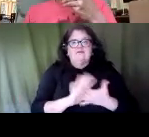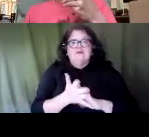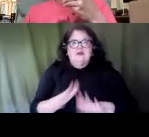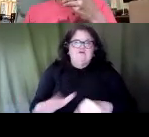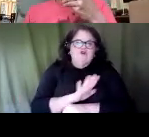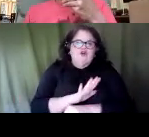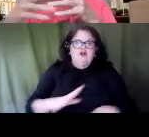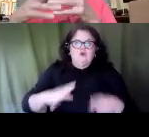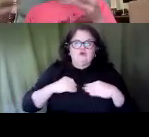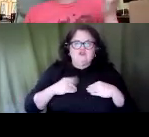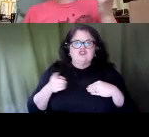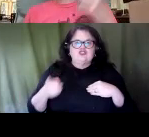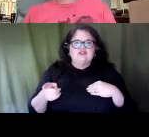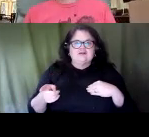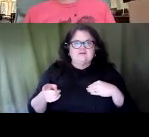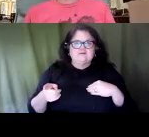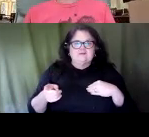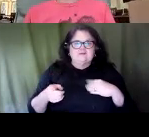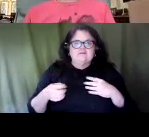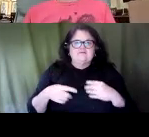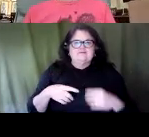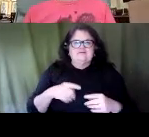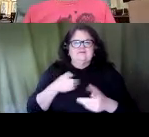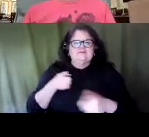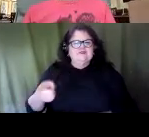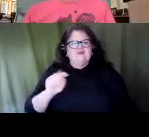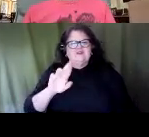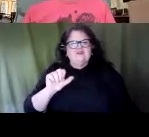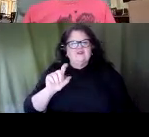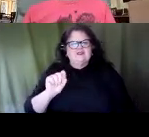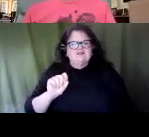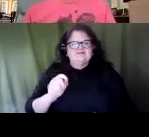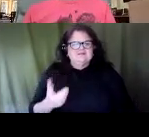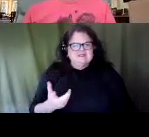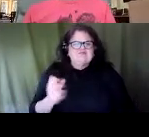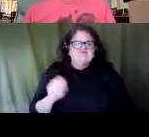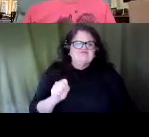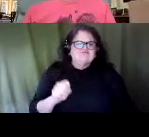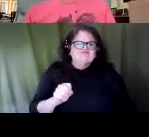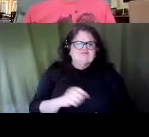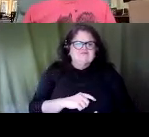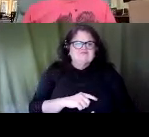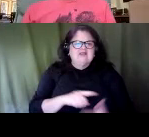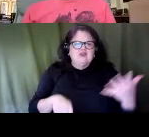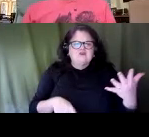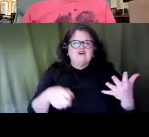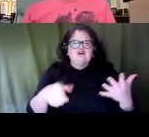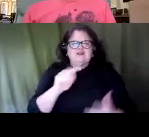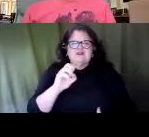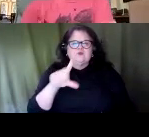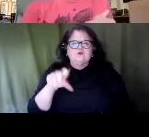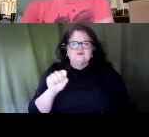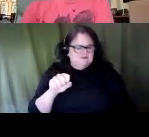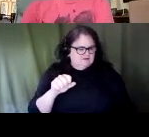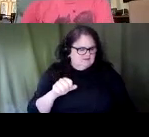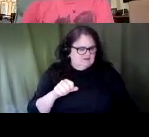ownership. It goes into full ownership by the trust. So yeah, so those are the tools.